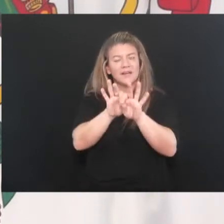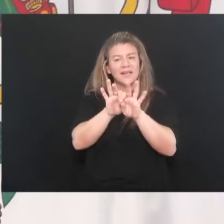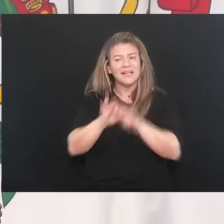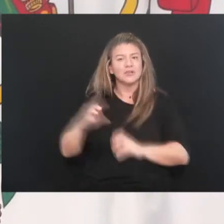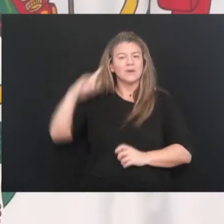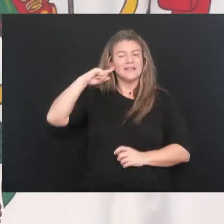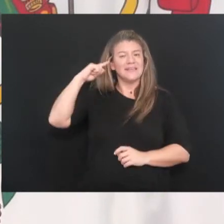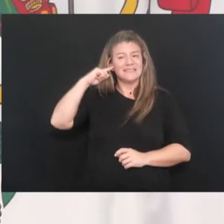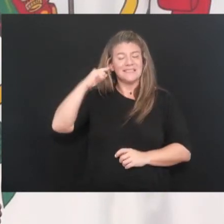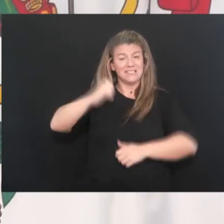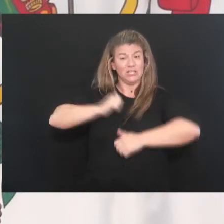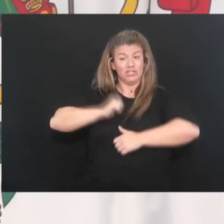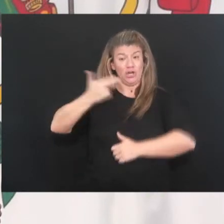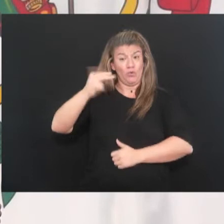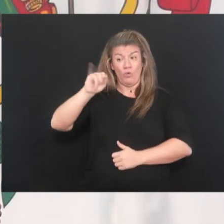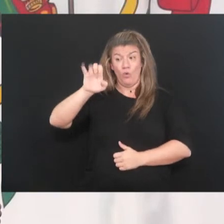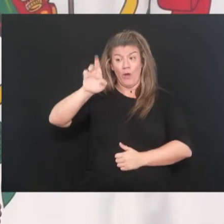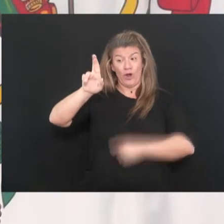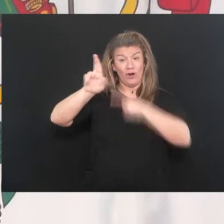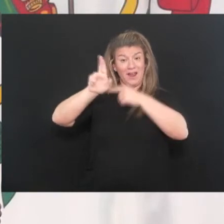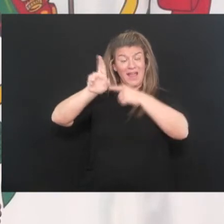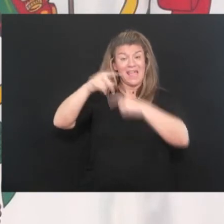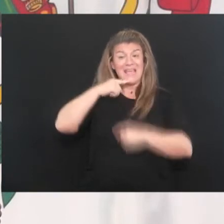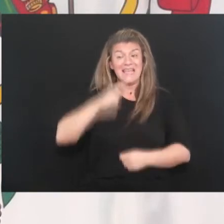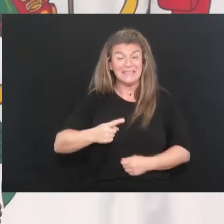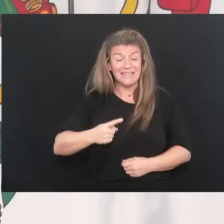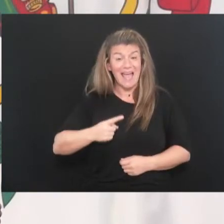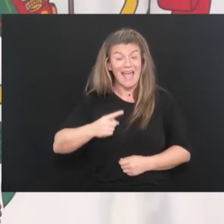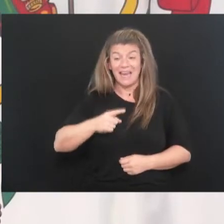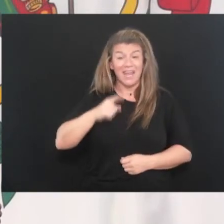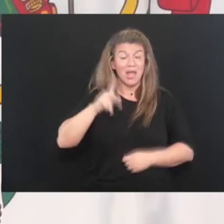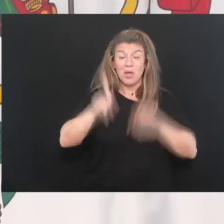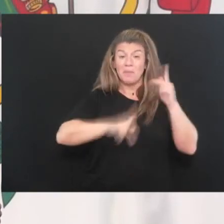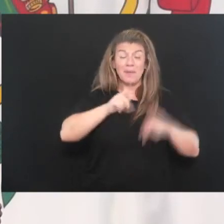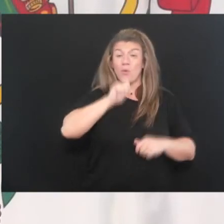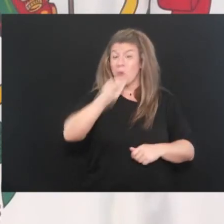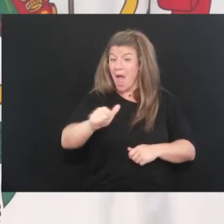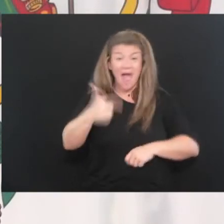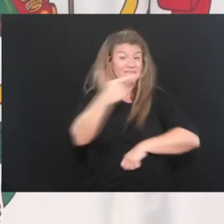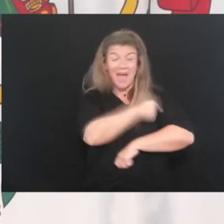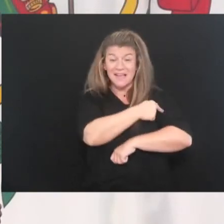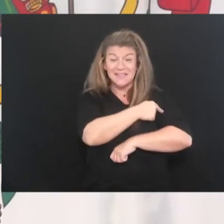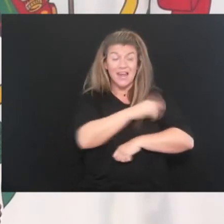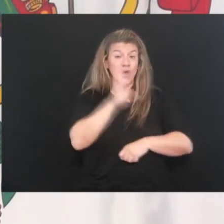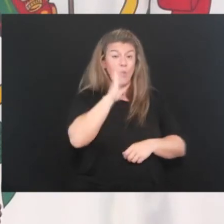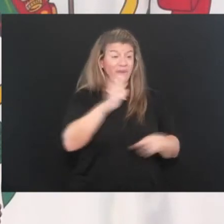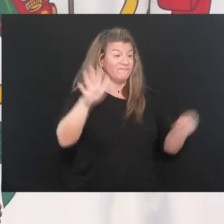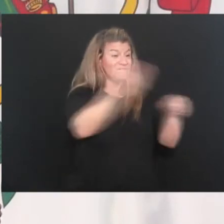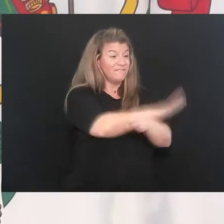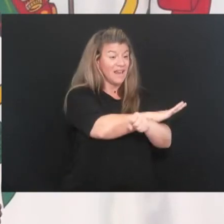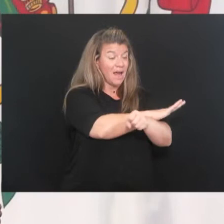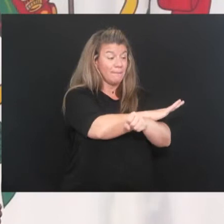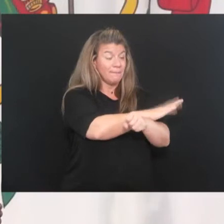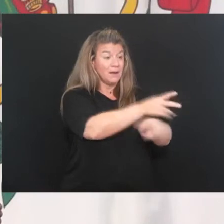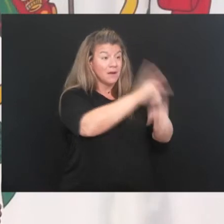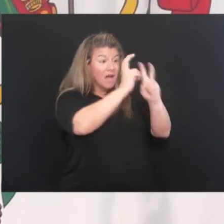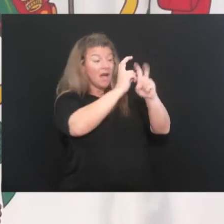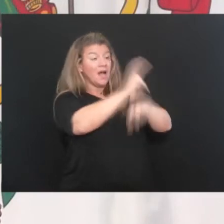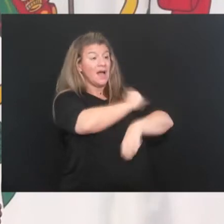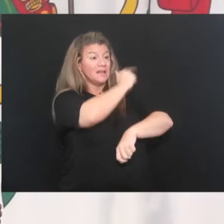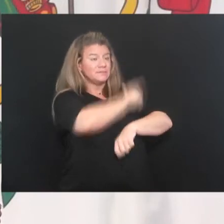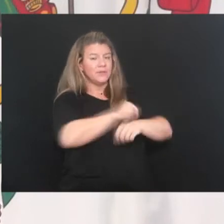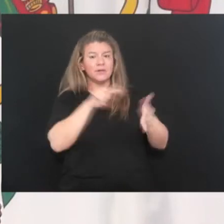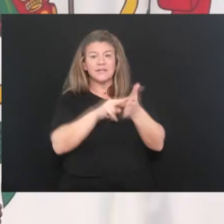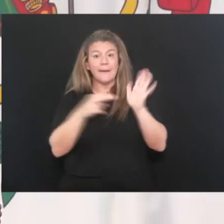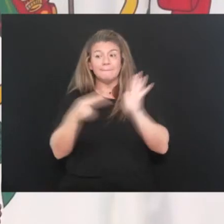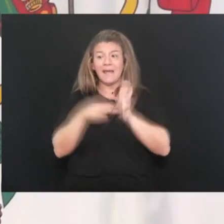saying unvaccinated folks are going to end up filling up our hospitals and restricting care that those hospitals are able